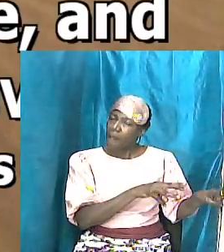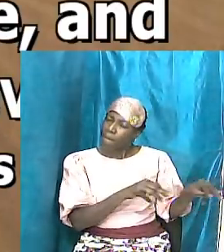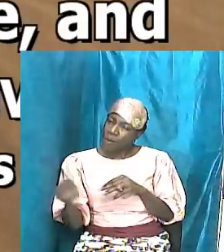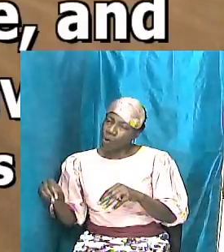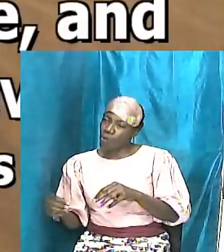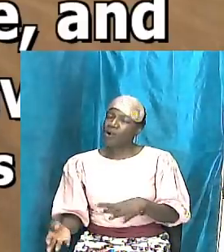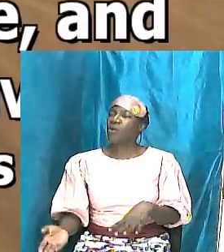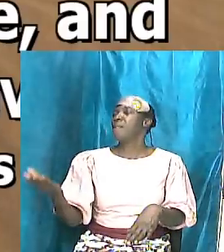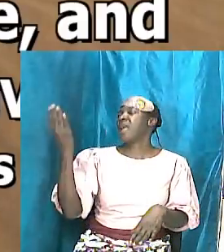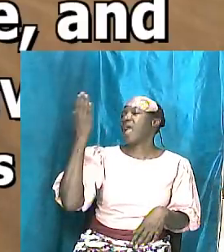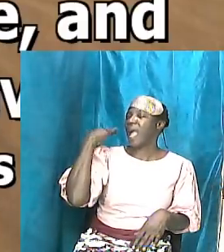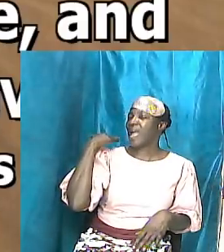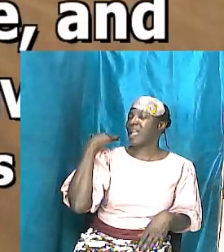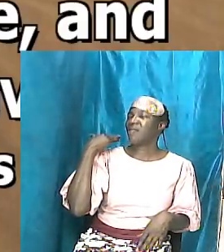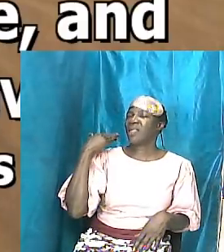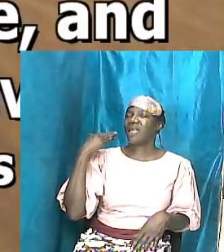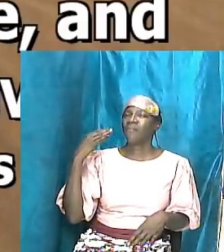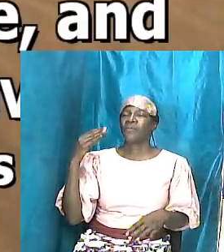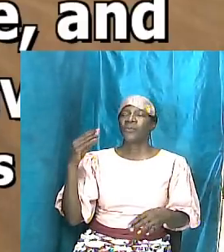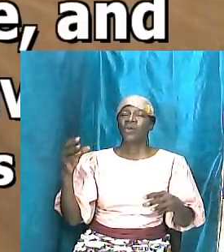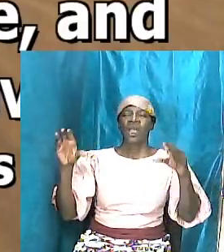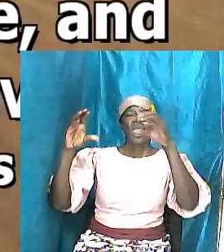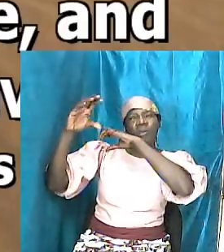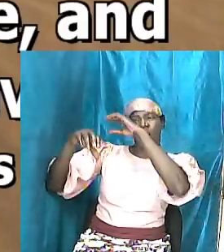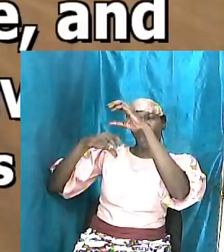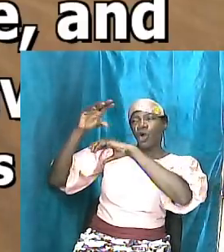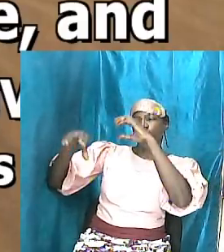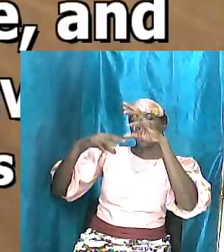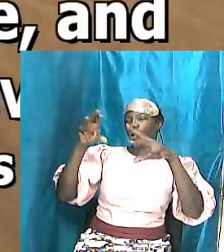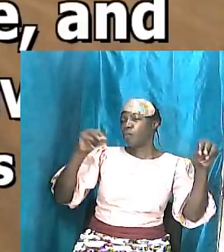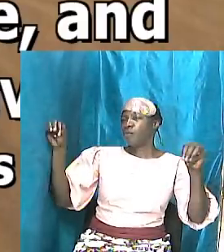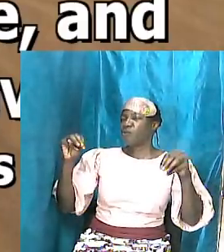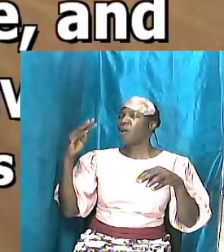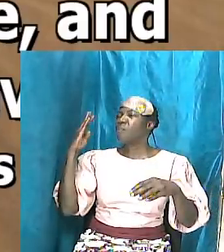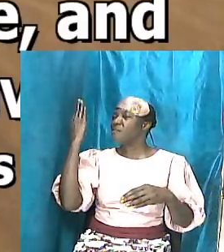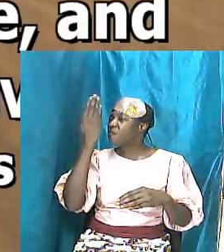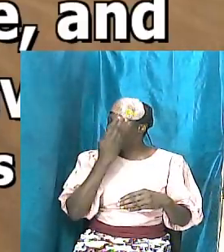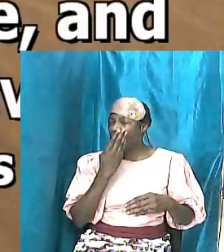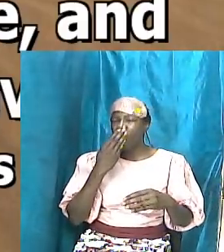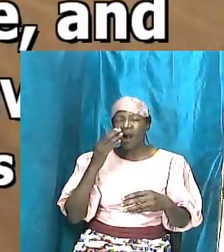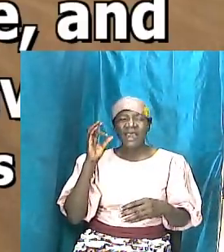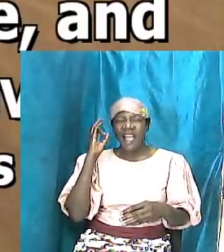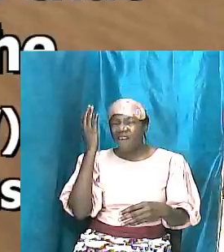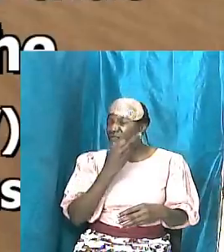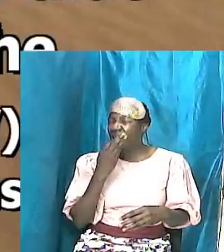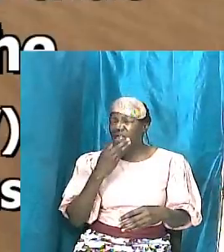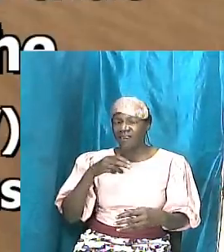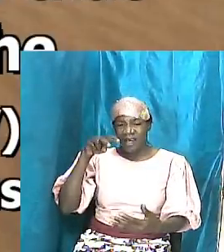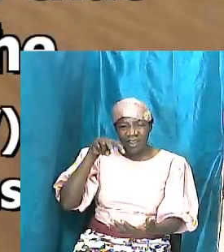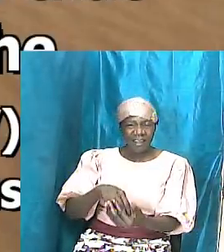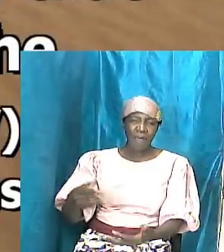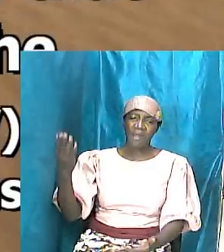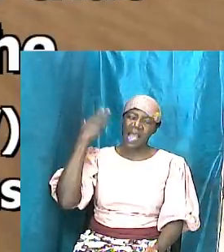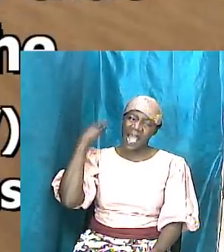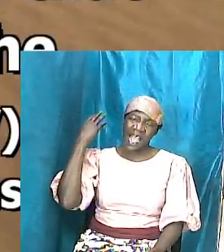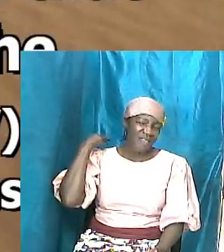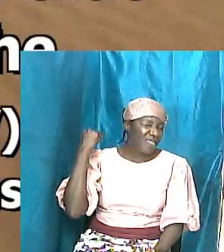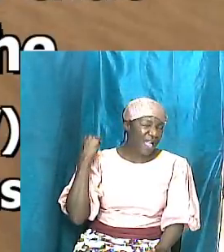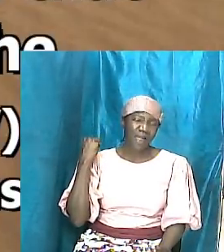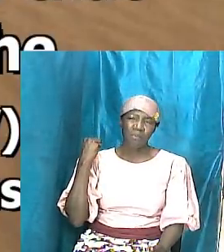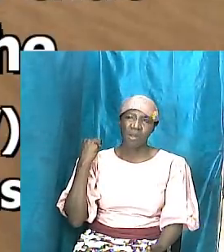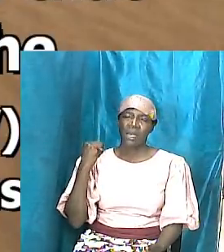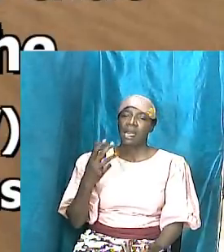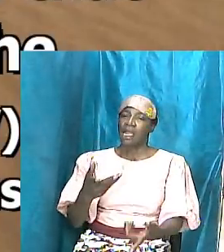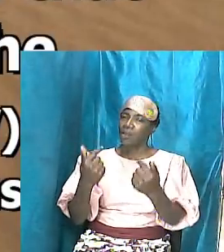behind them. And the pillar of cloud went from before their face and stood behind them. And it came